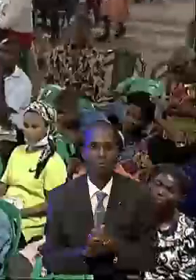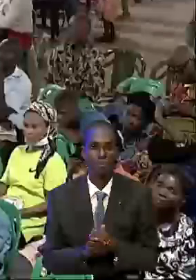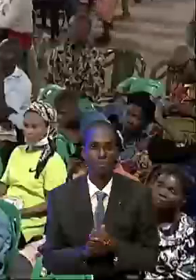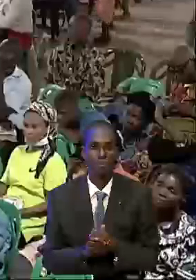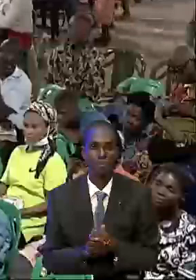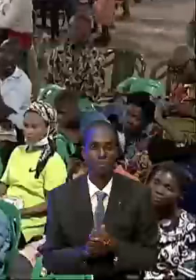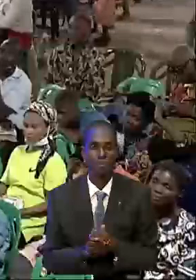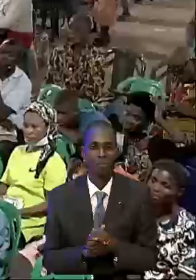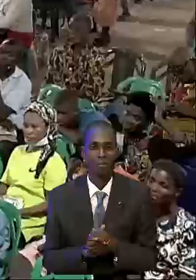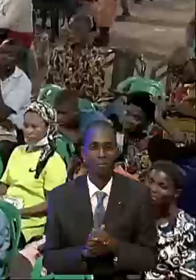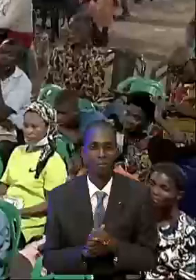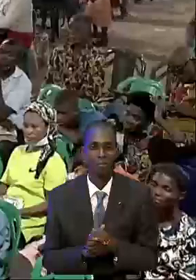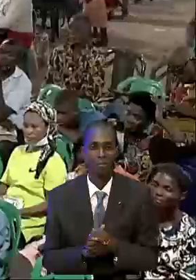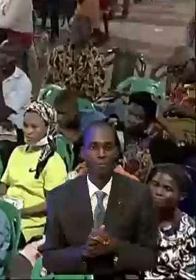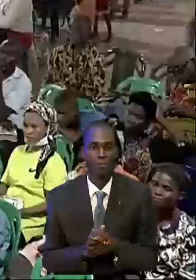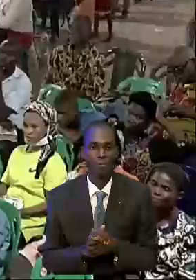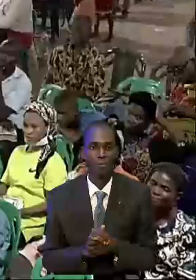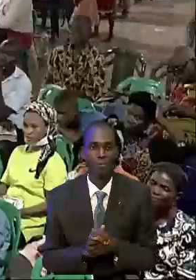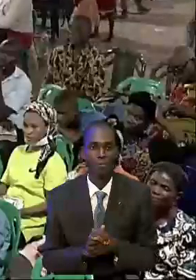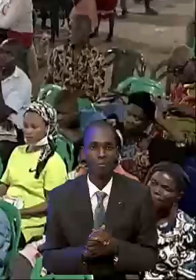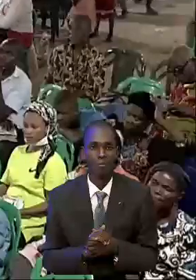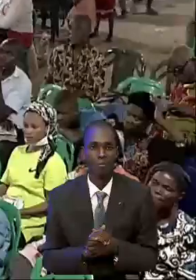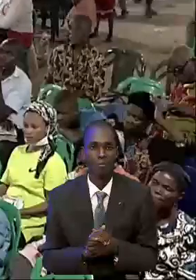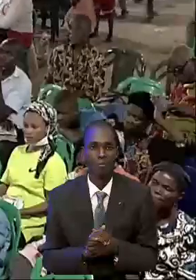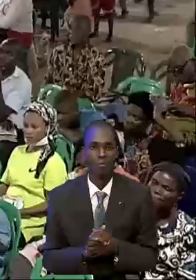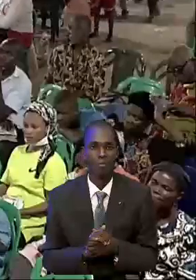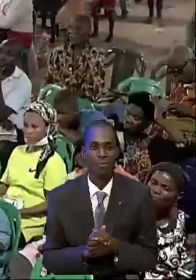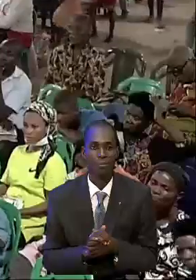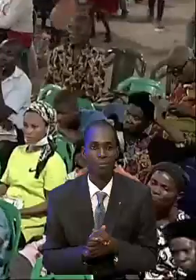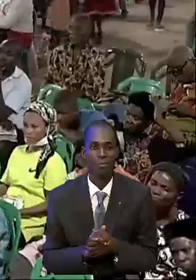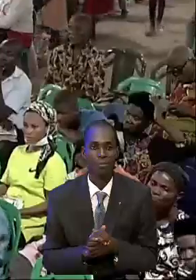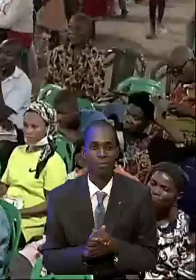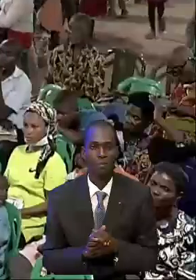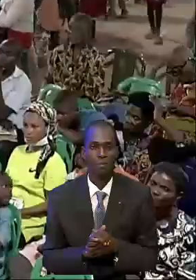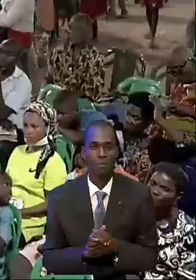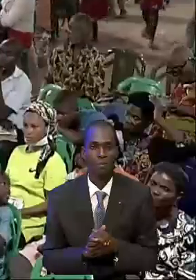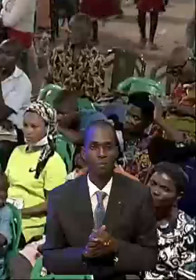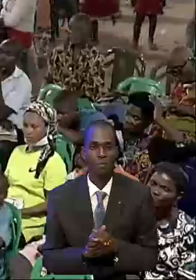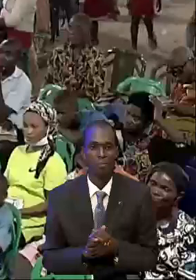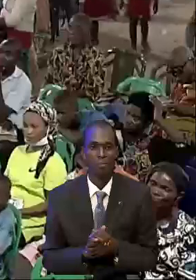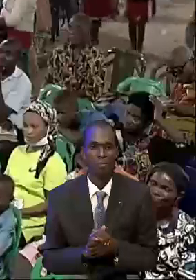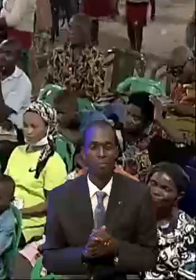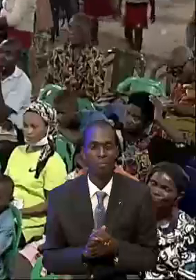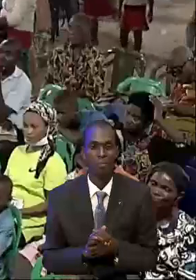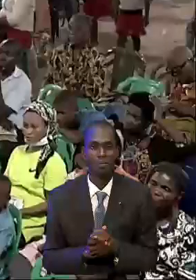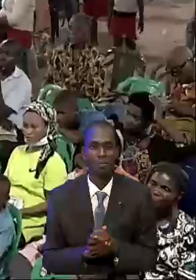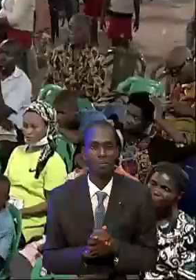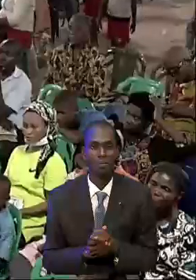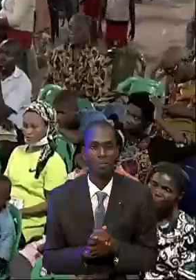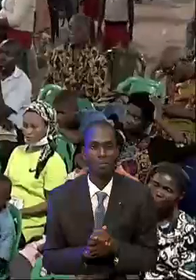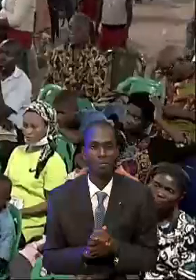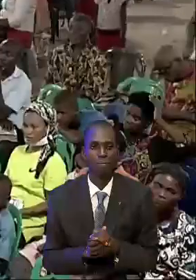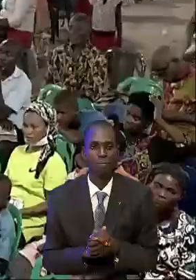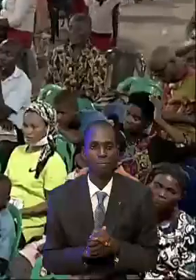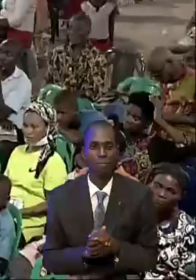Where Priye Ika wrote, do you remember the advertisement for this program that told us